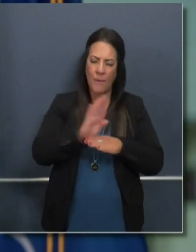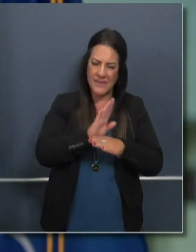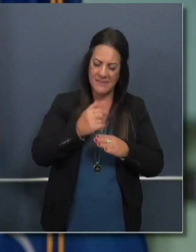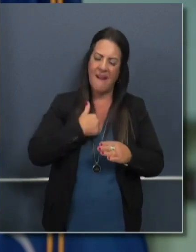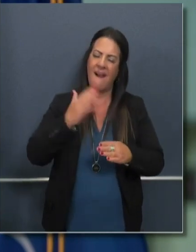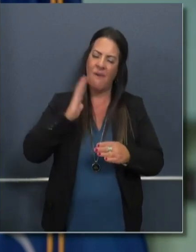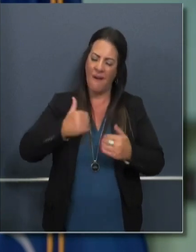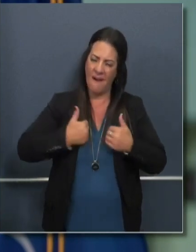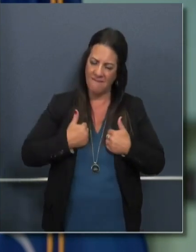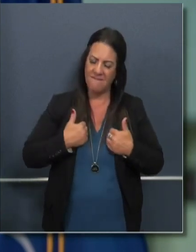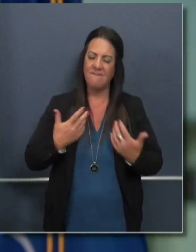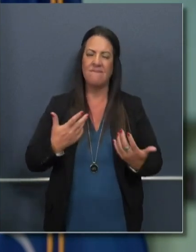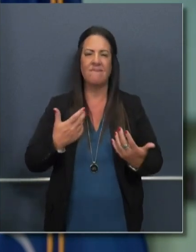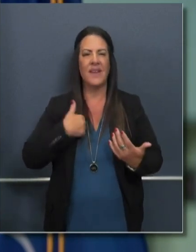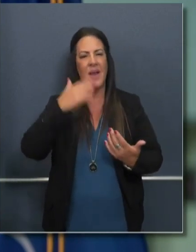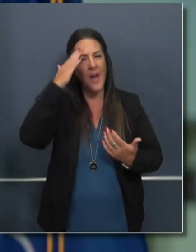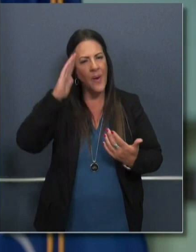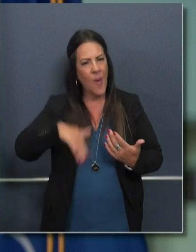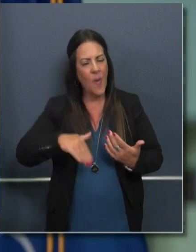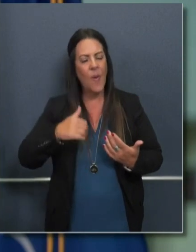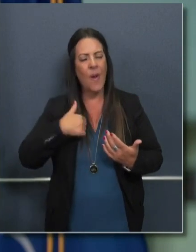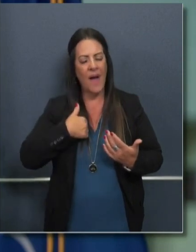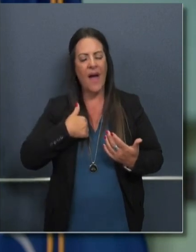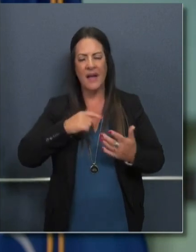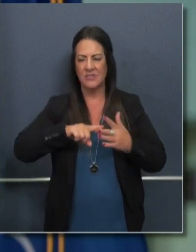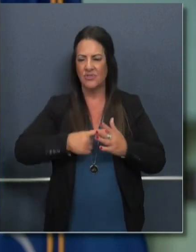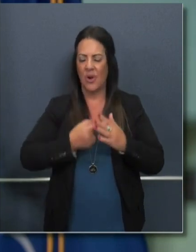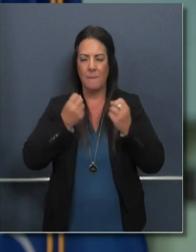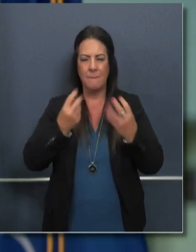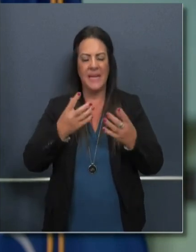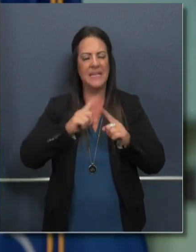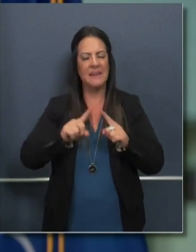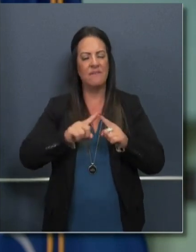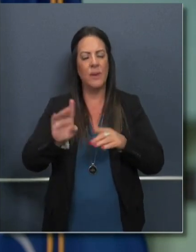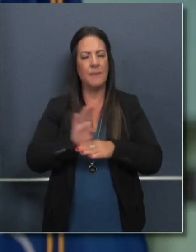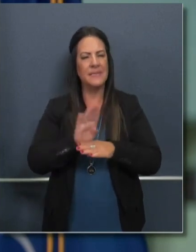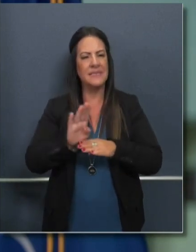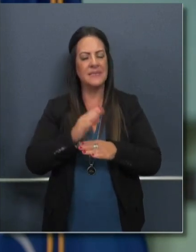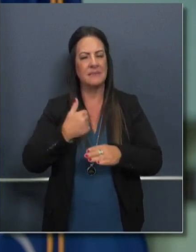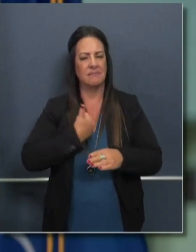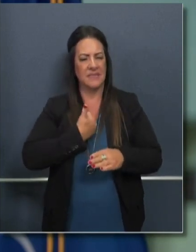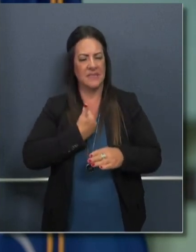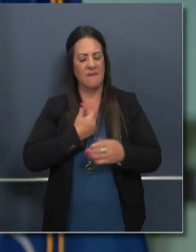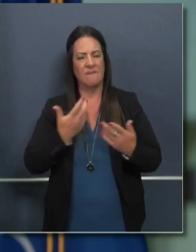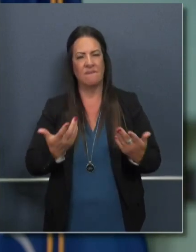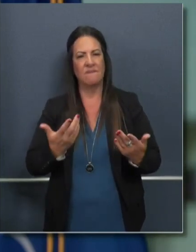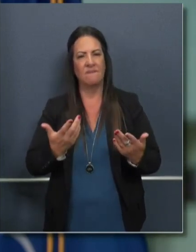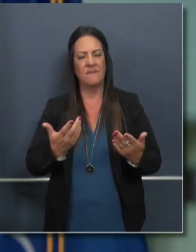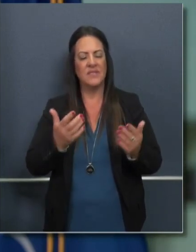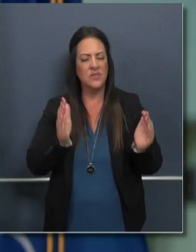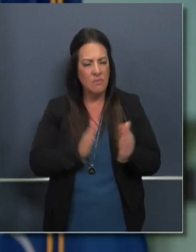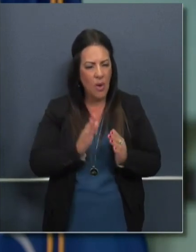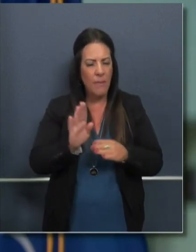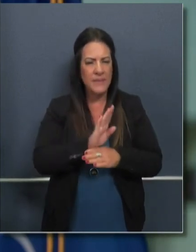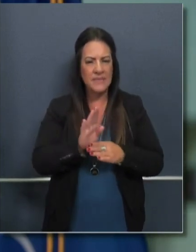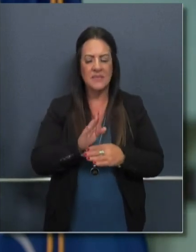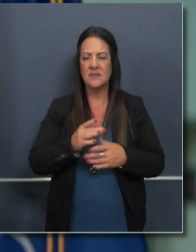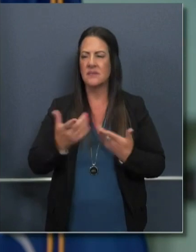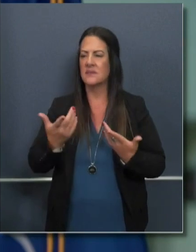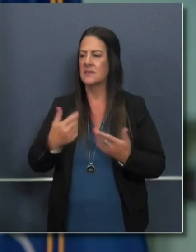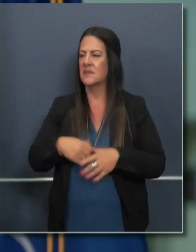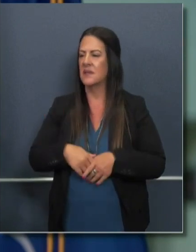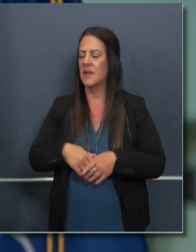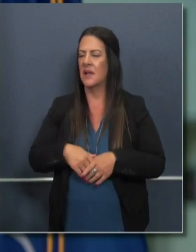privilege to start dozens of small businesses, quite literally dozens of small business. Managing general